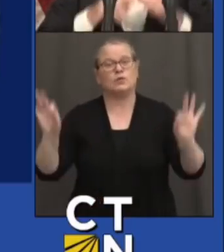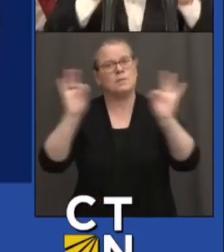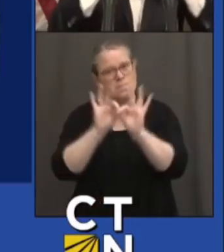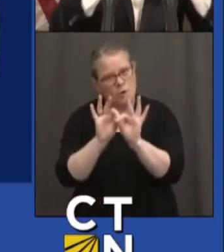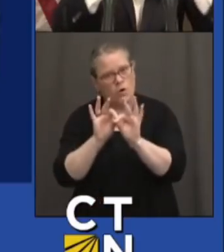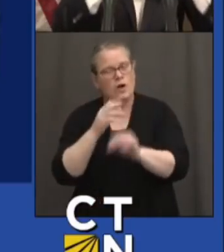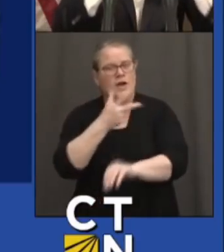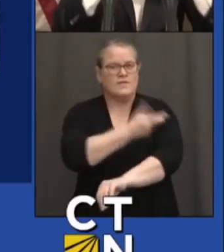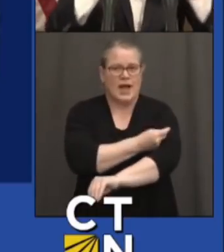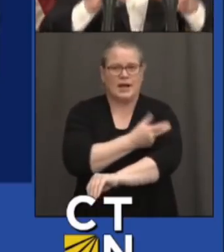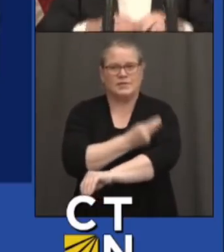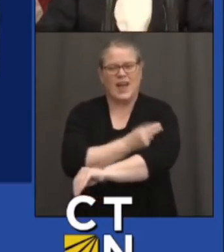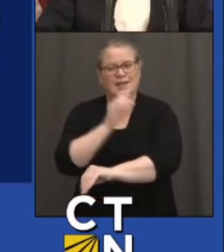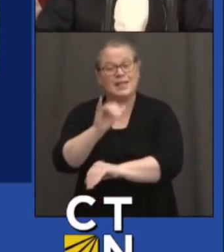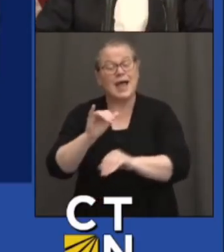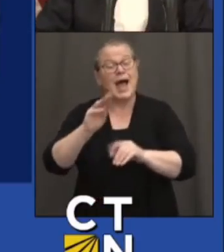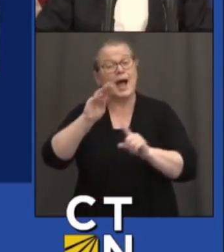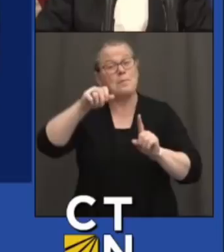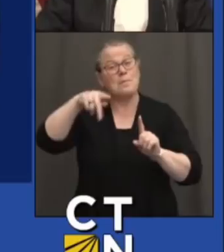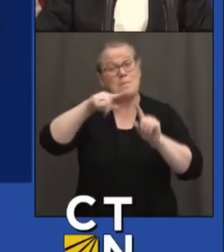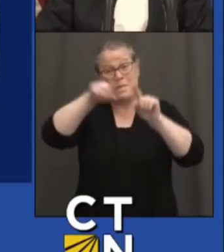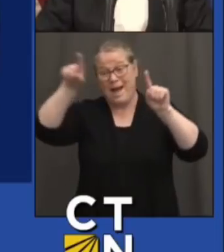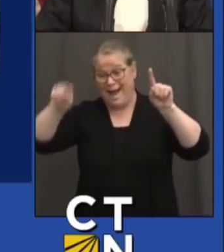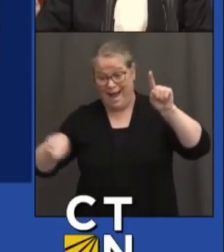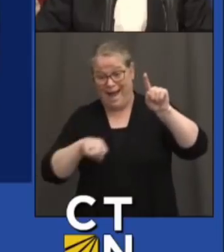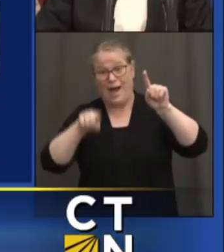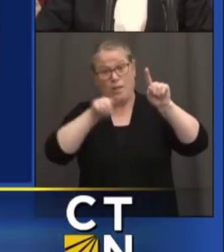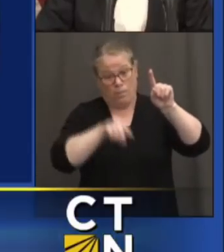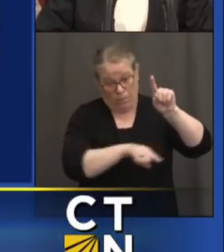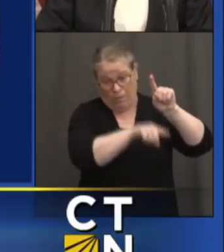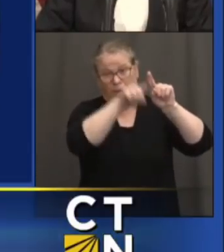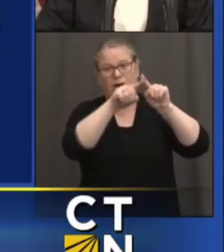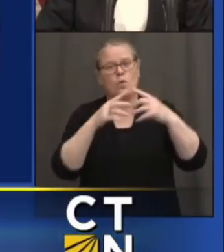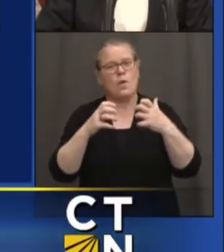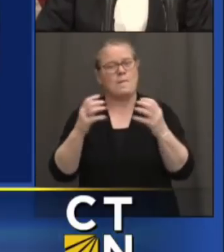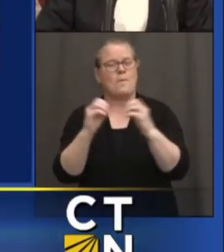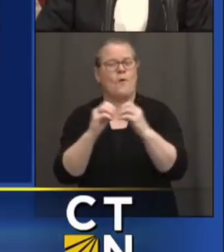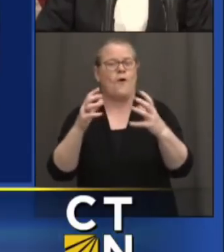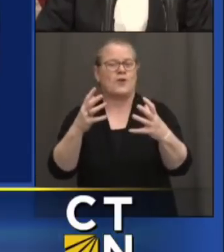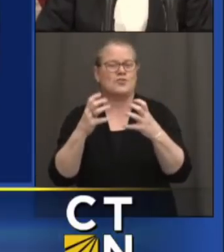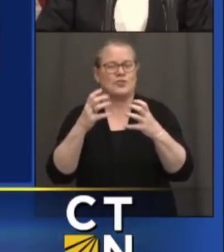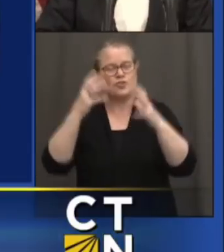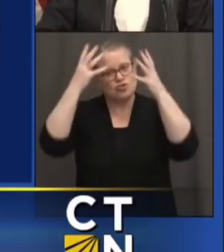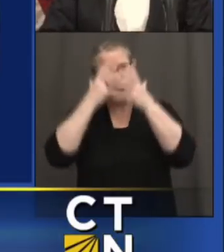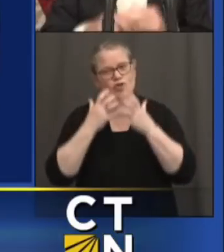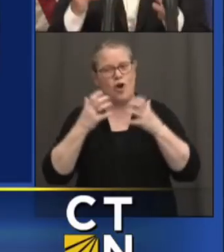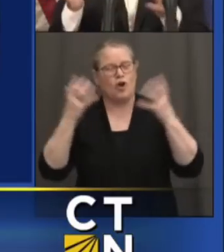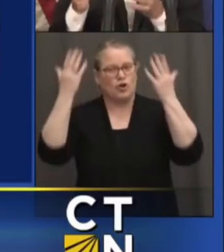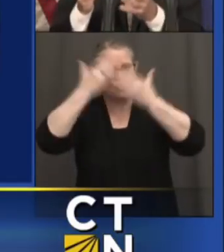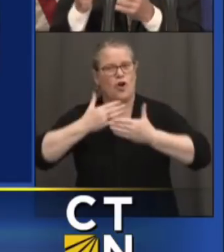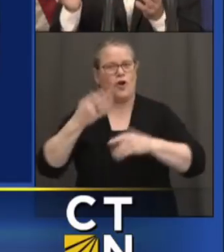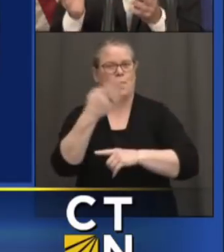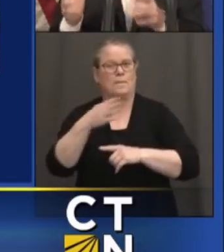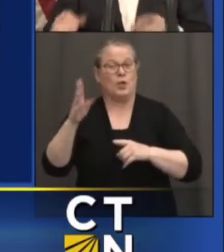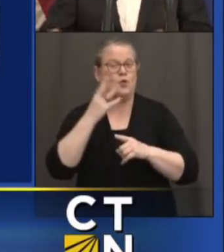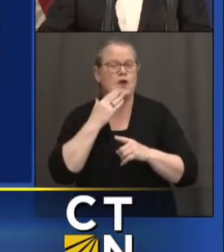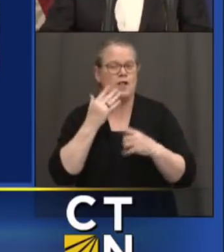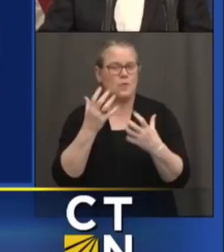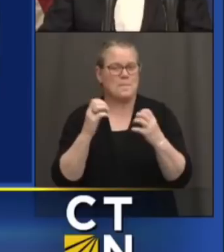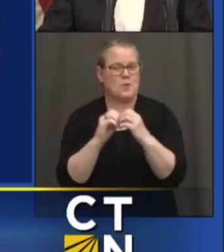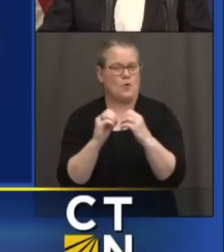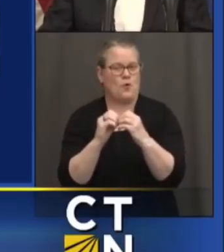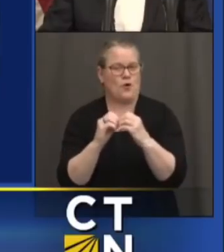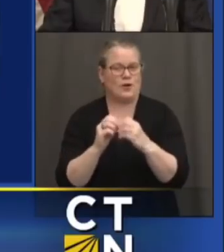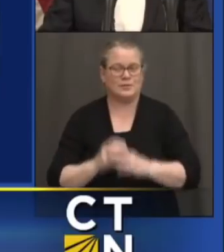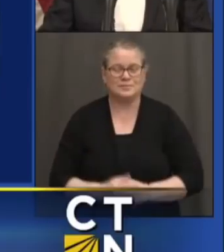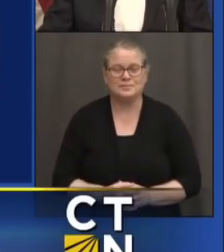keep darkening that map, and you can see where we have some progress still to make. Most first doses, might as well